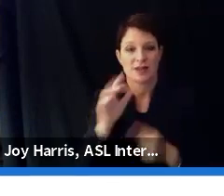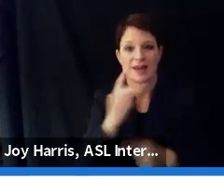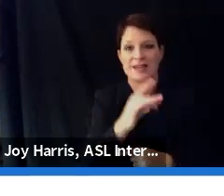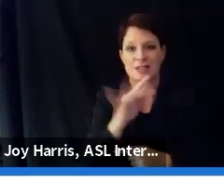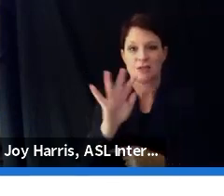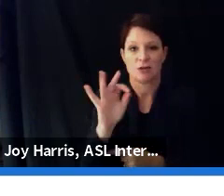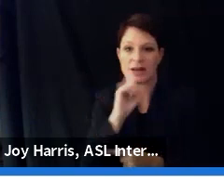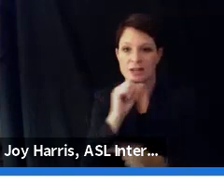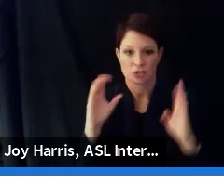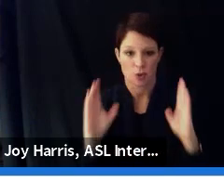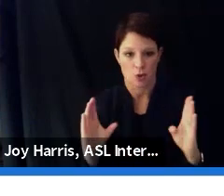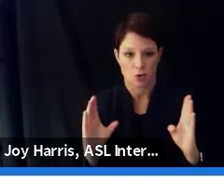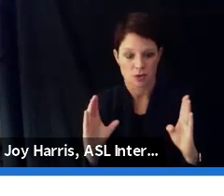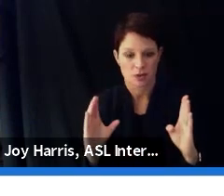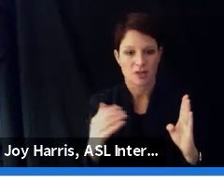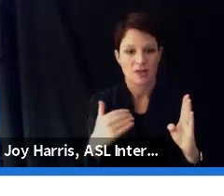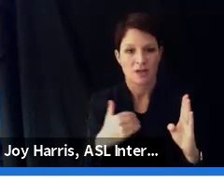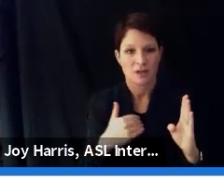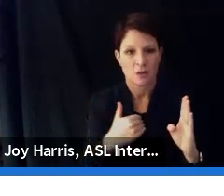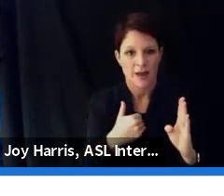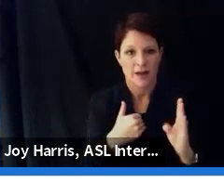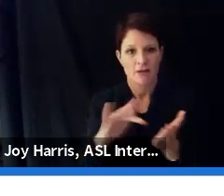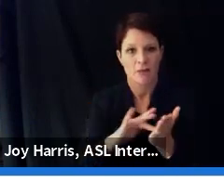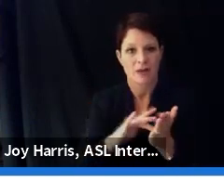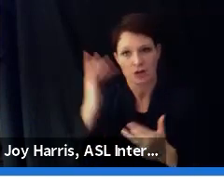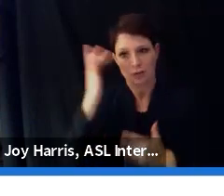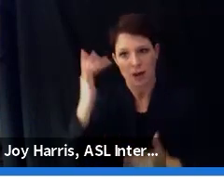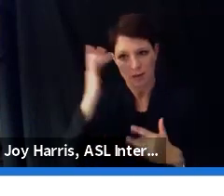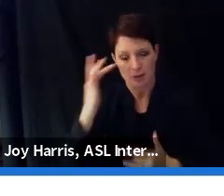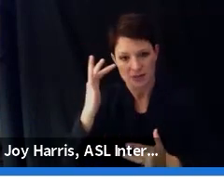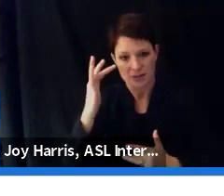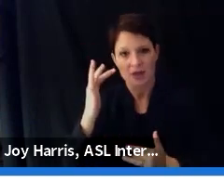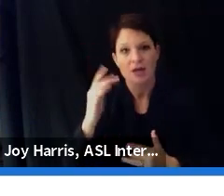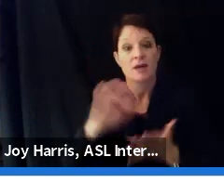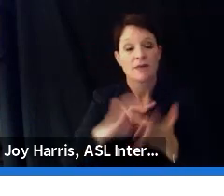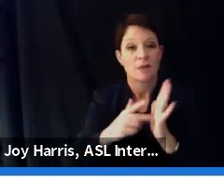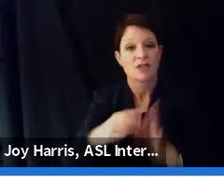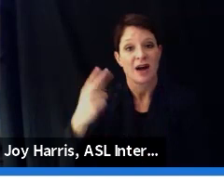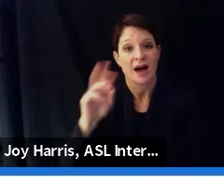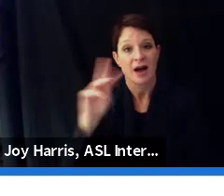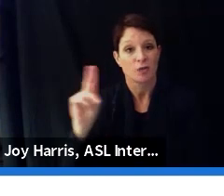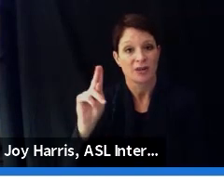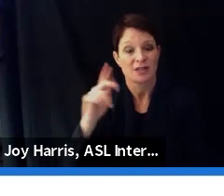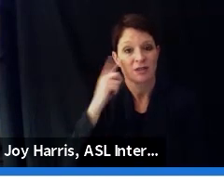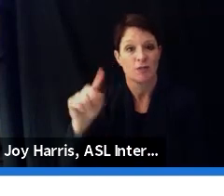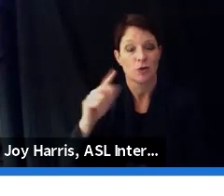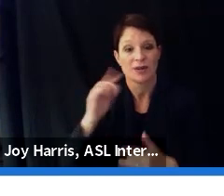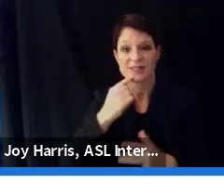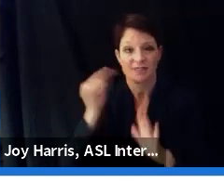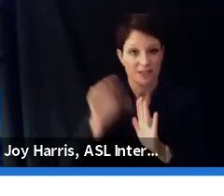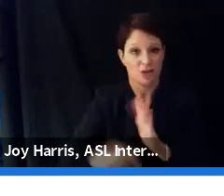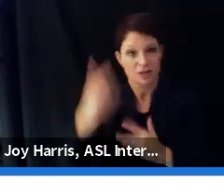49 years old, who have underlying medical conditions that put them at higher risk of severe disease if they get